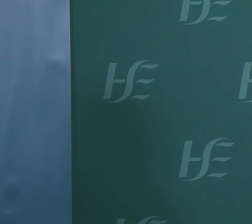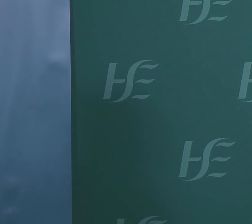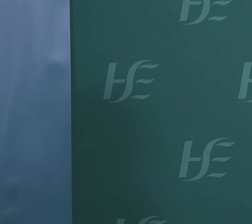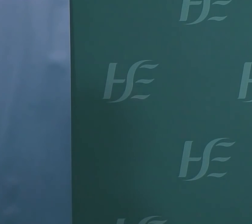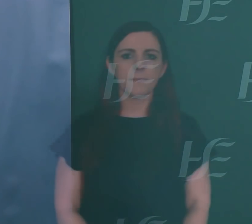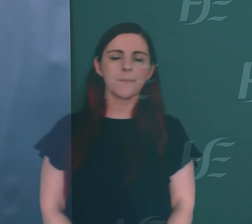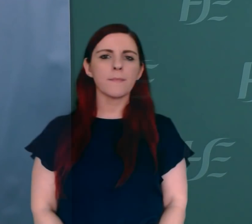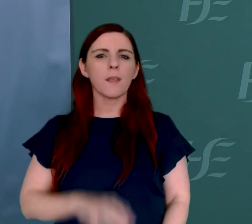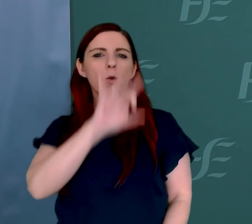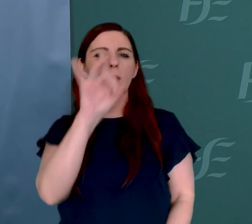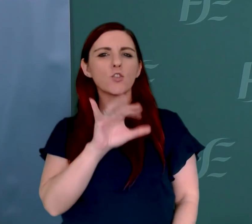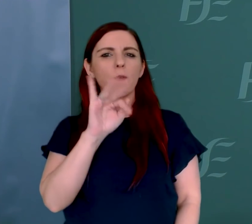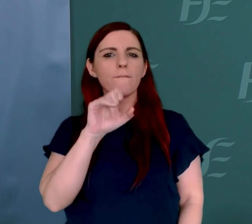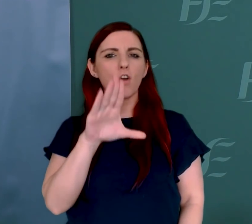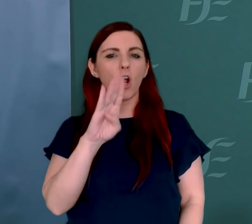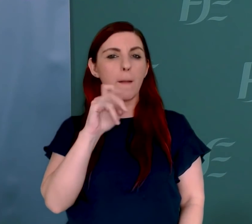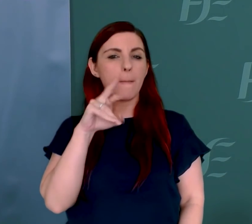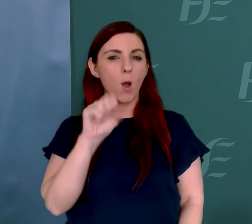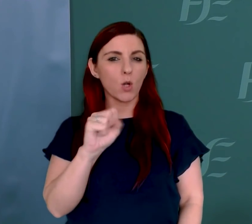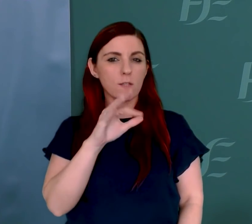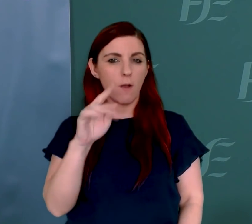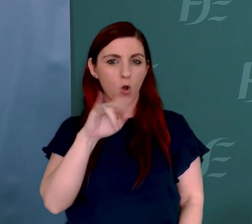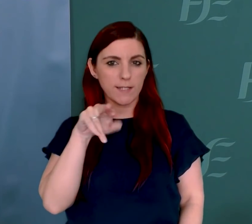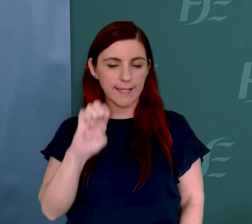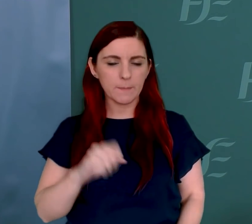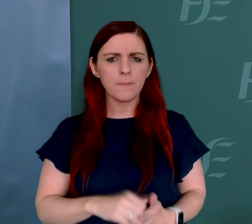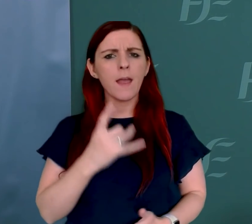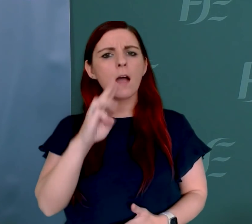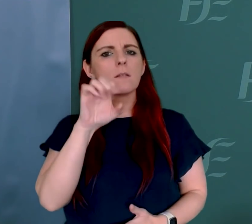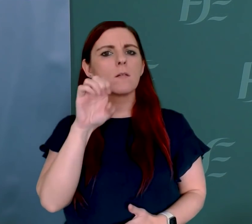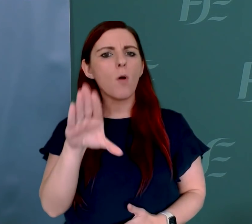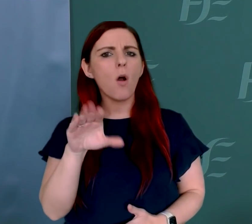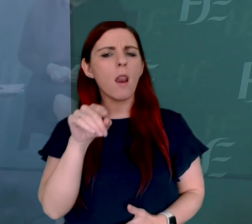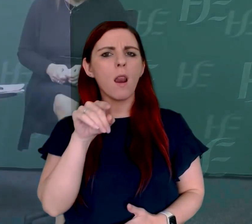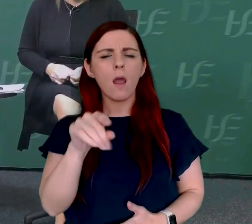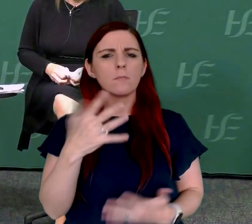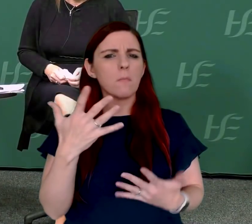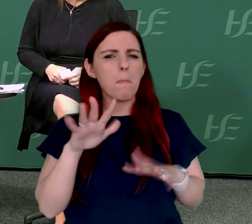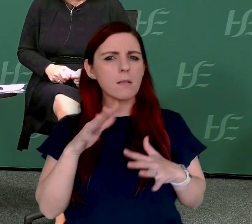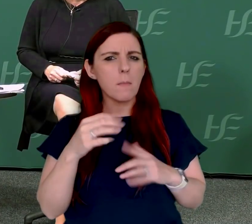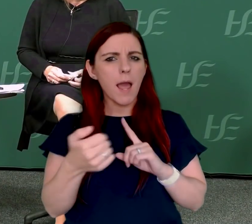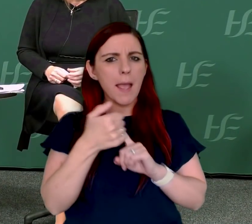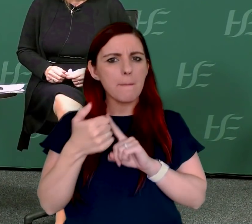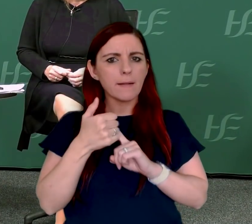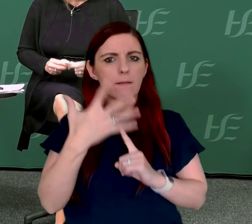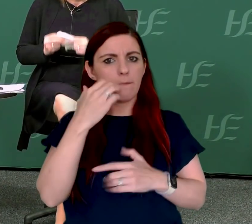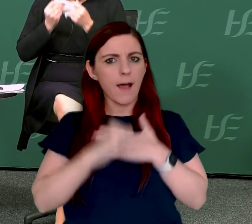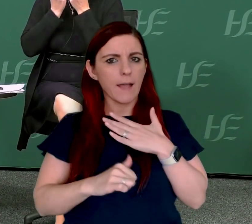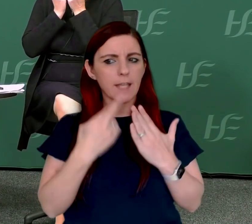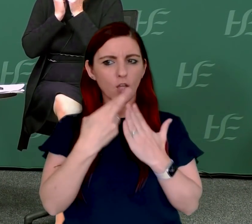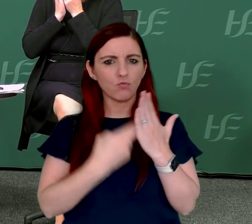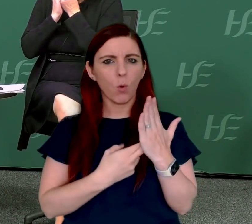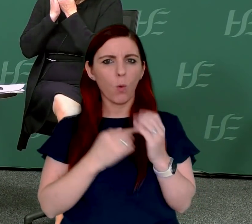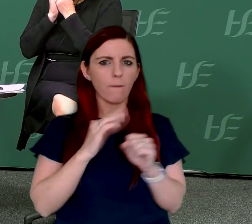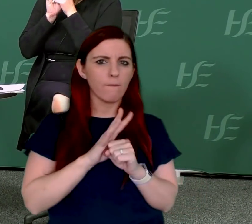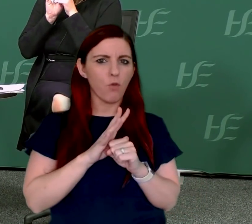Fergal Bars, RTE News. Can I ask you, Paul Reid, first, what's the potential impact of the that 5-day rule